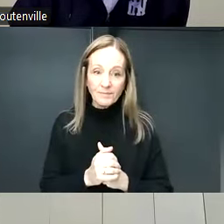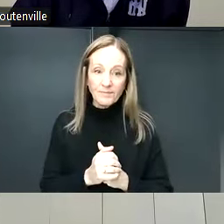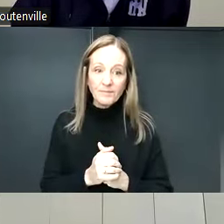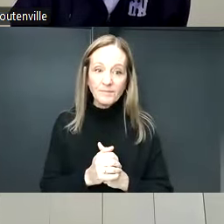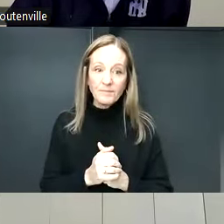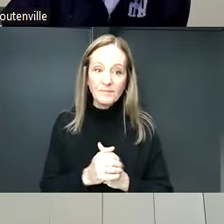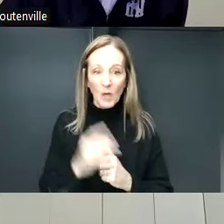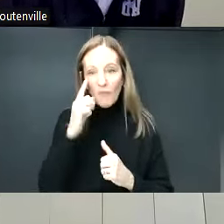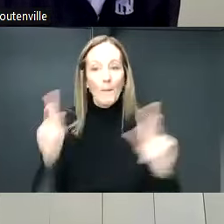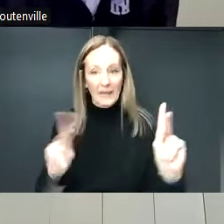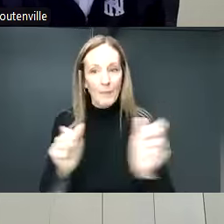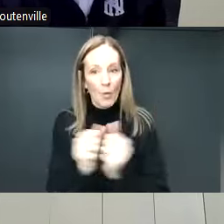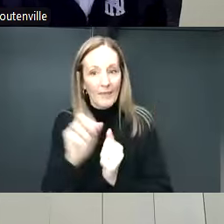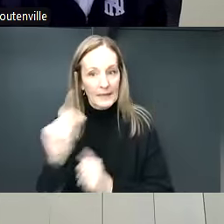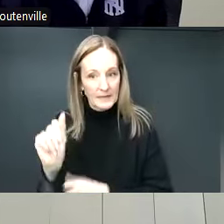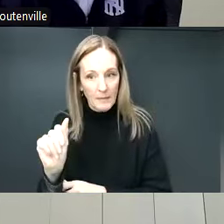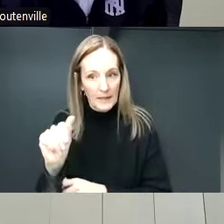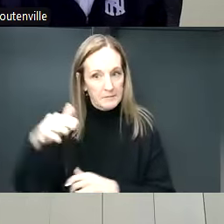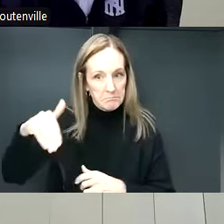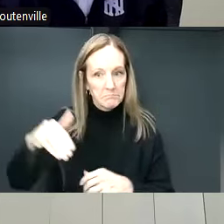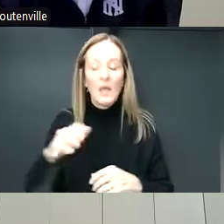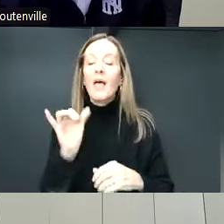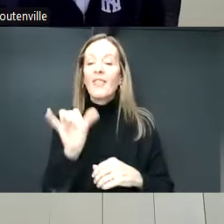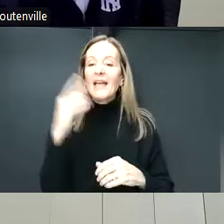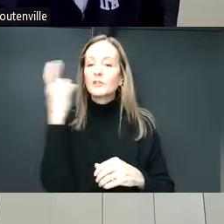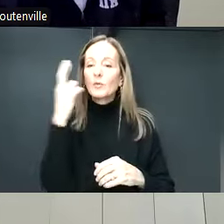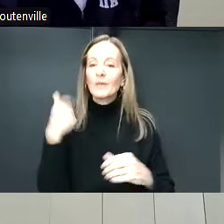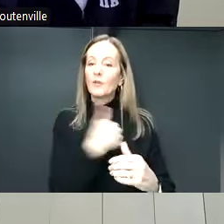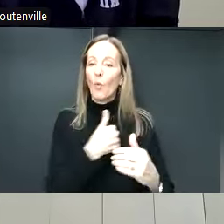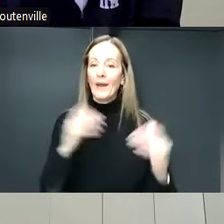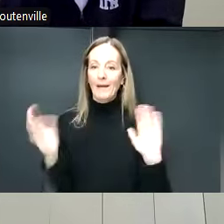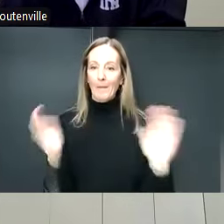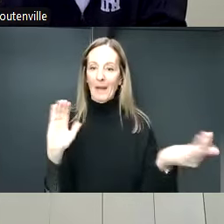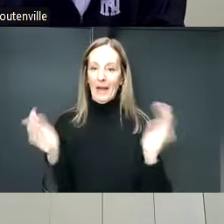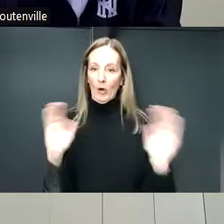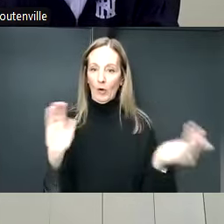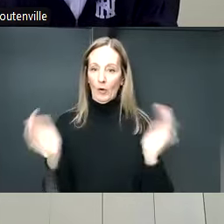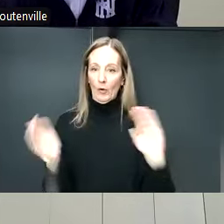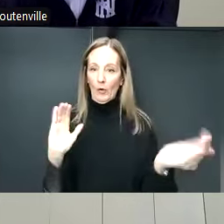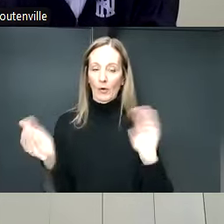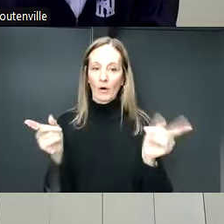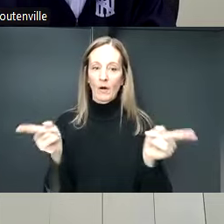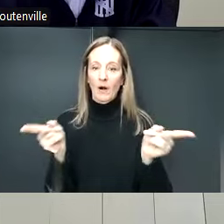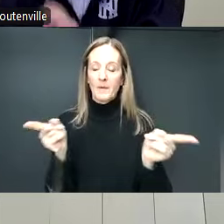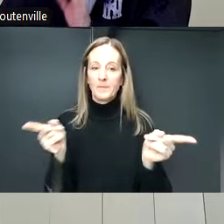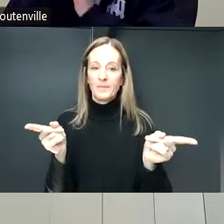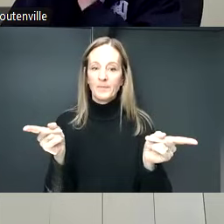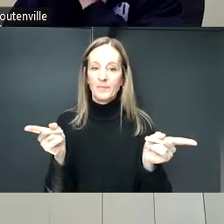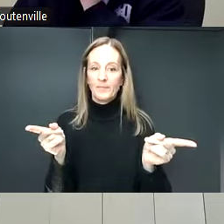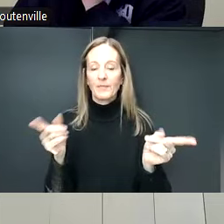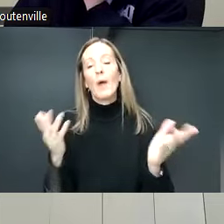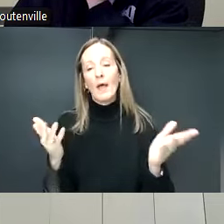for people with disabilities, and which is why we compare to the traditionally